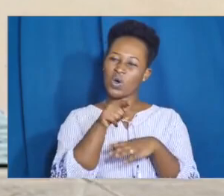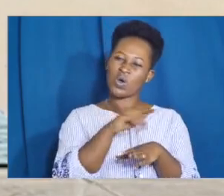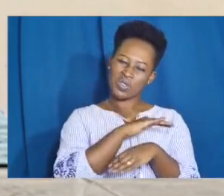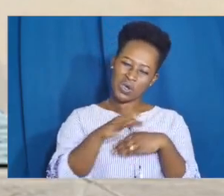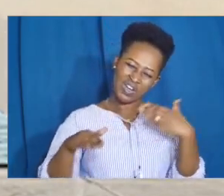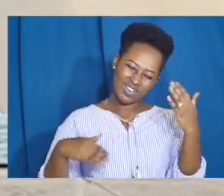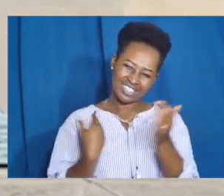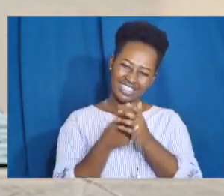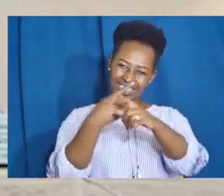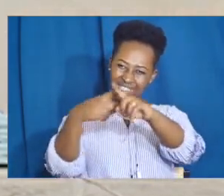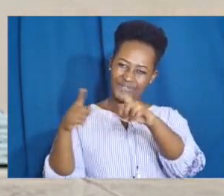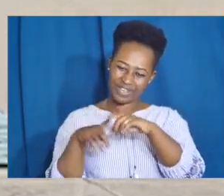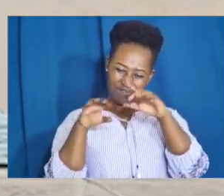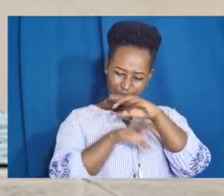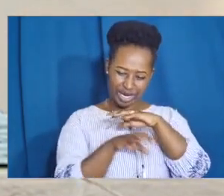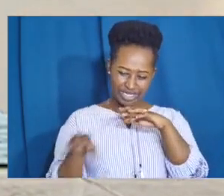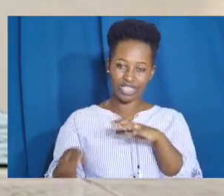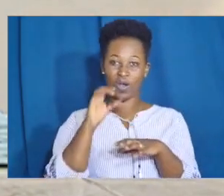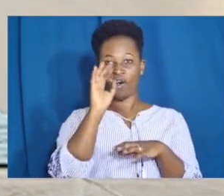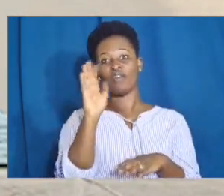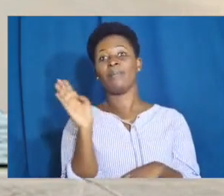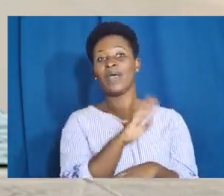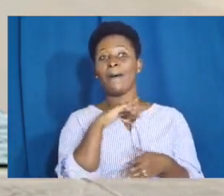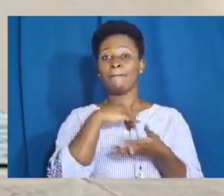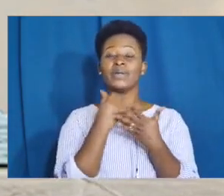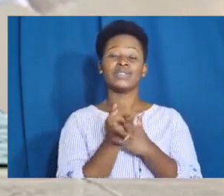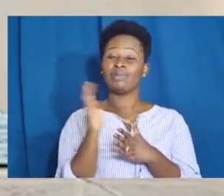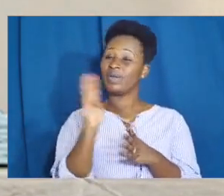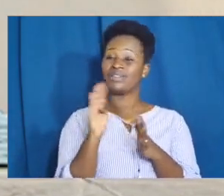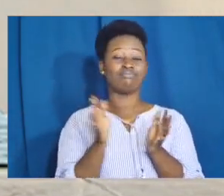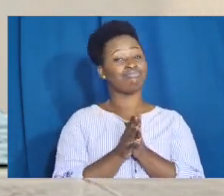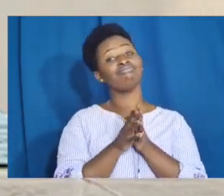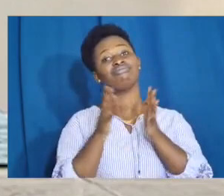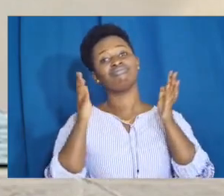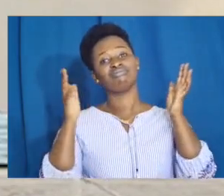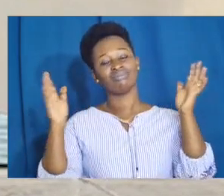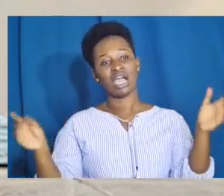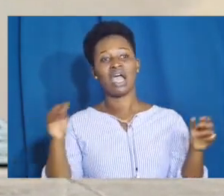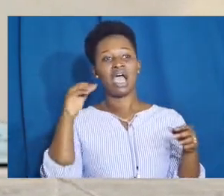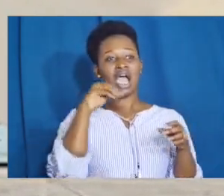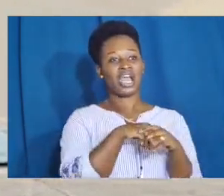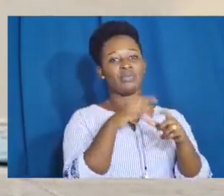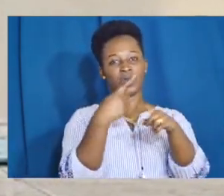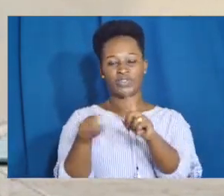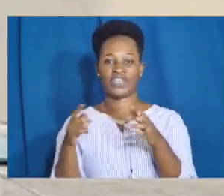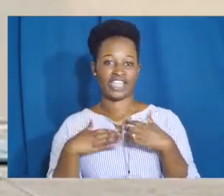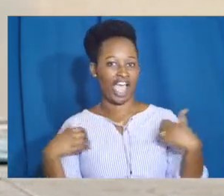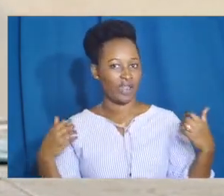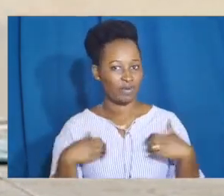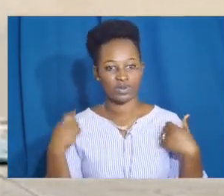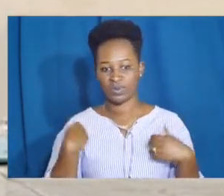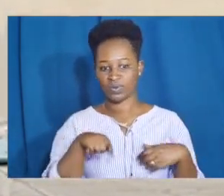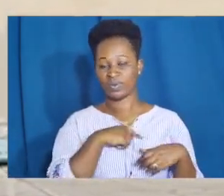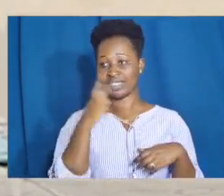different branches of biology, because biology is wide. It includes different animals we see in